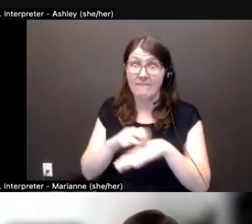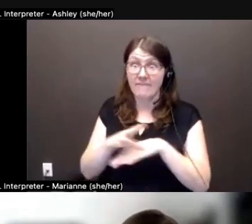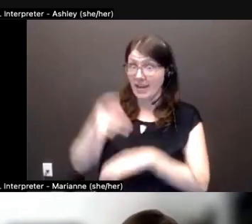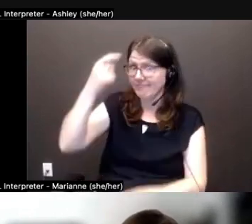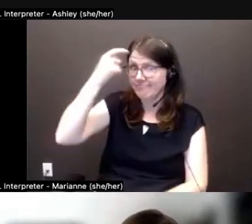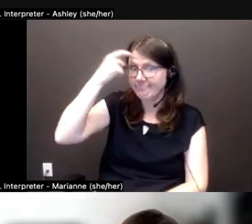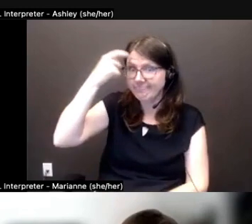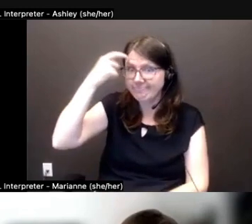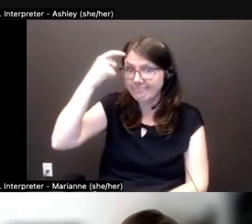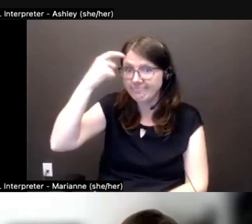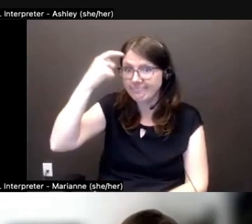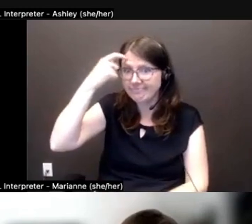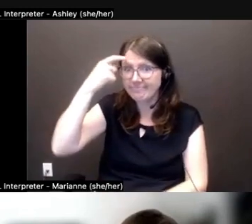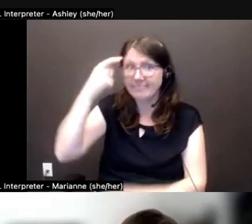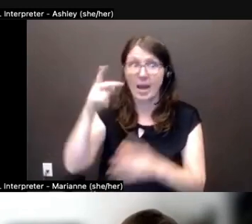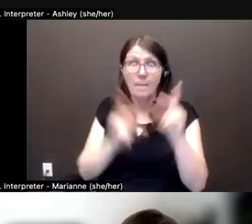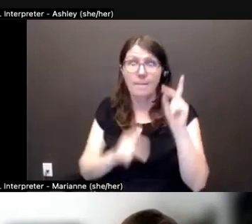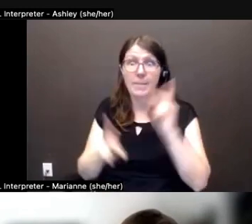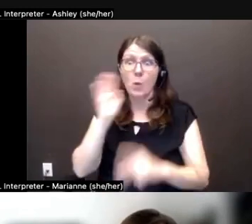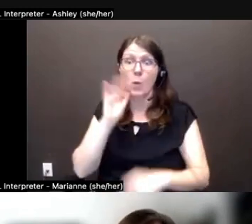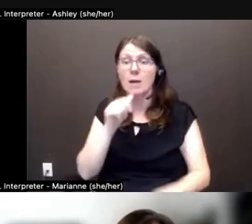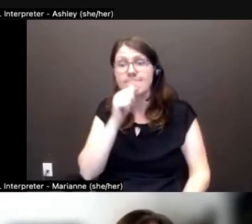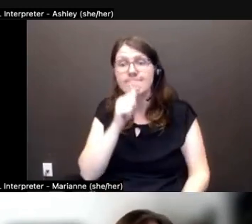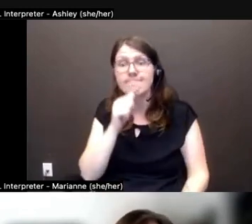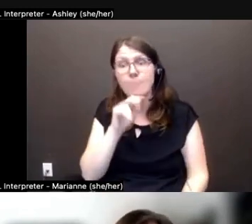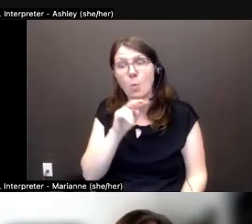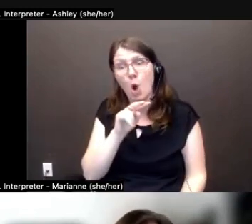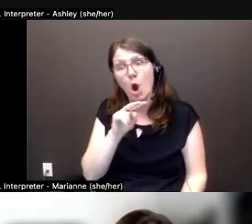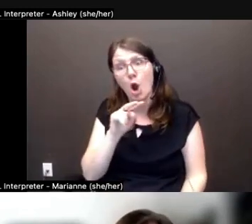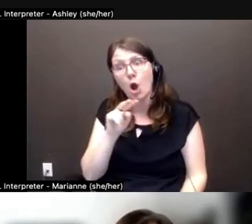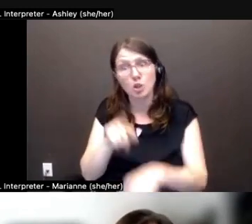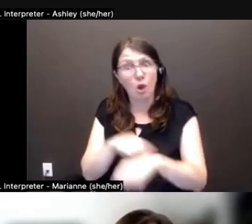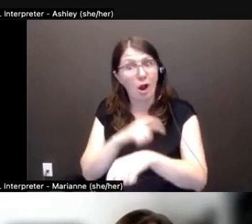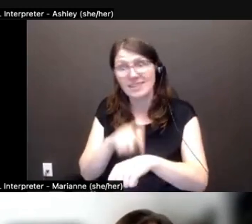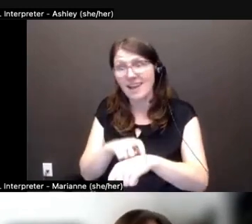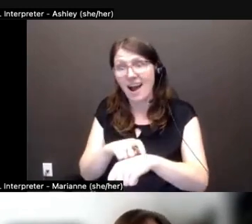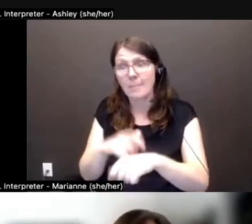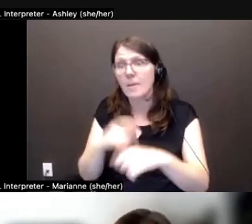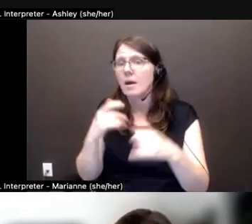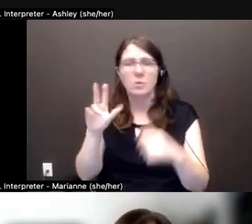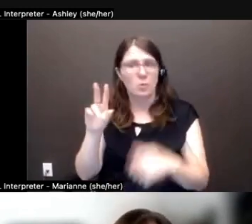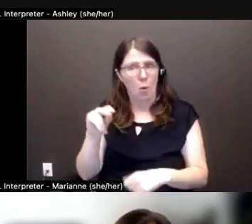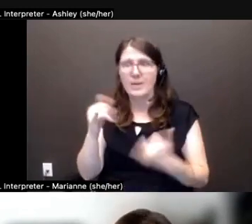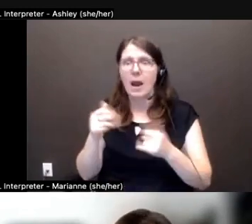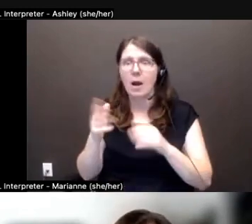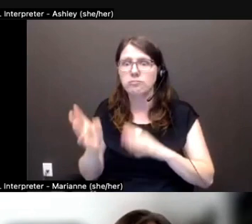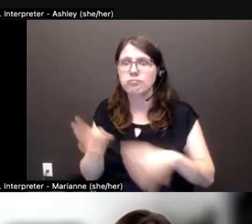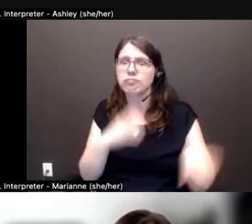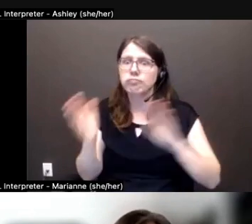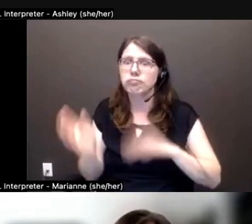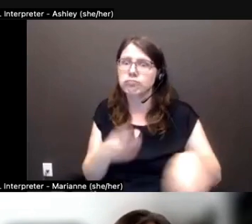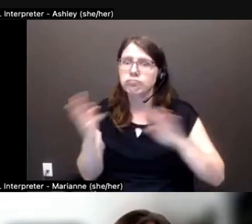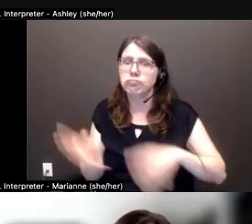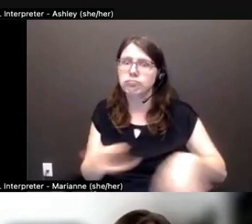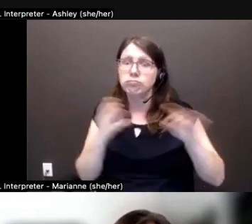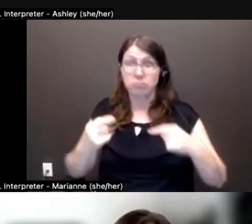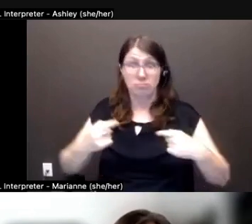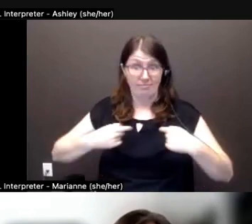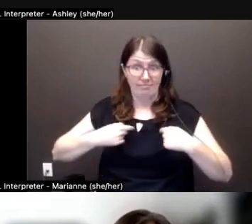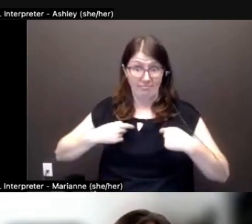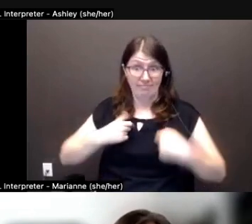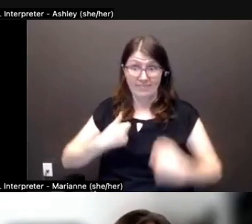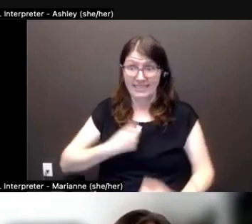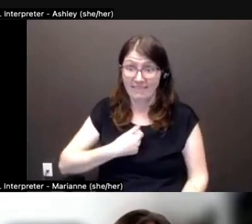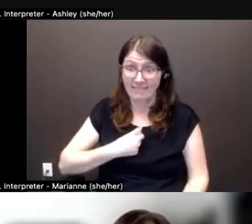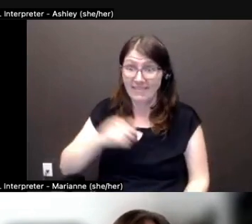particular, my ADHD is very heightened with like the pandemic and everything moved to being online. That focus is really